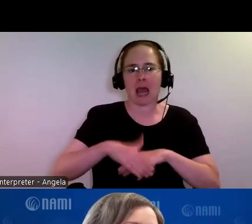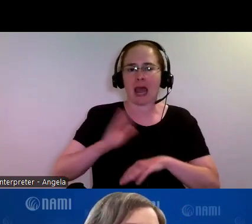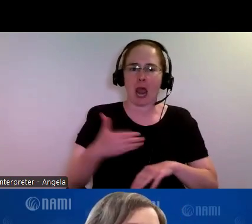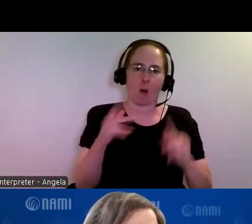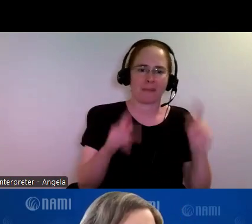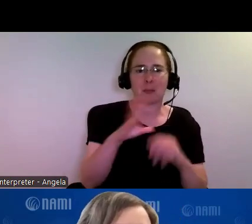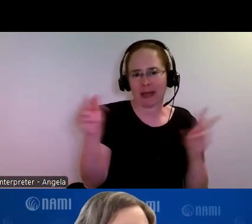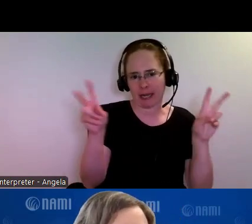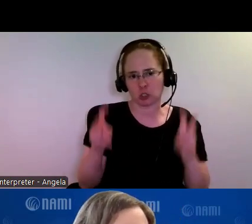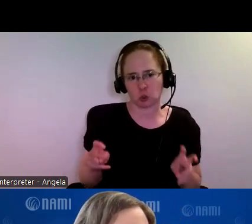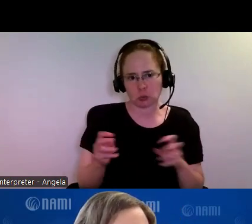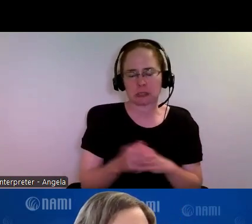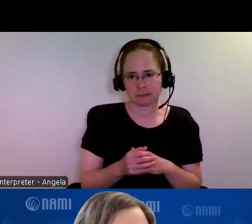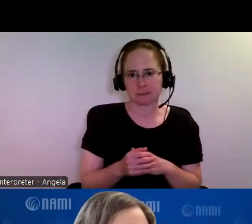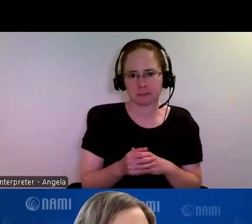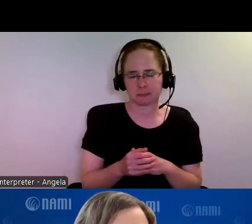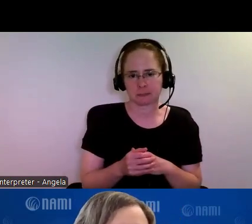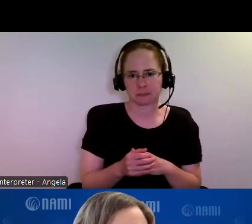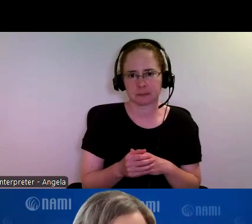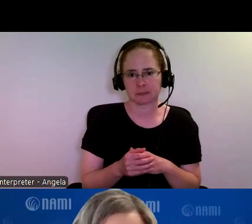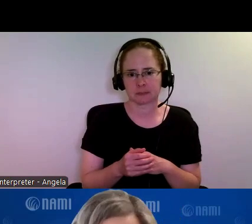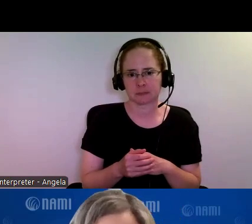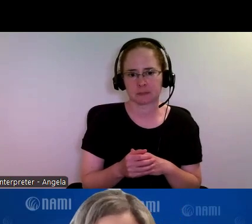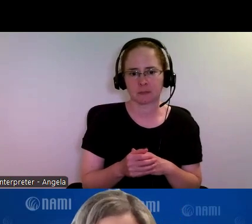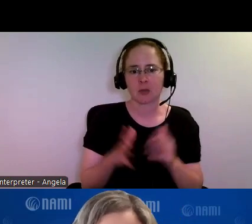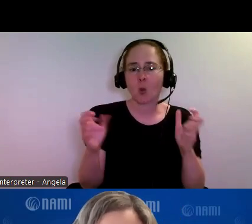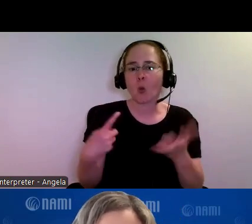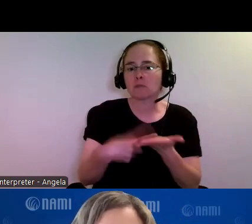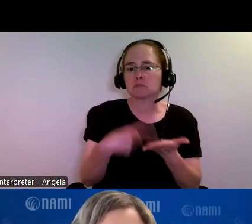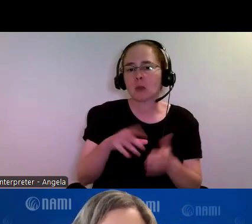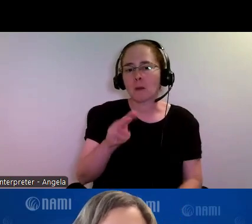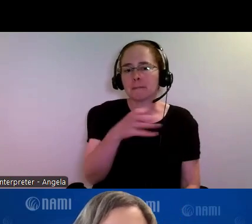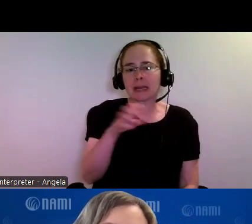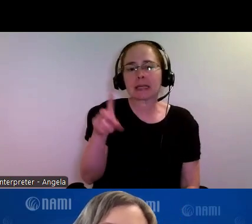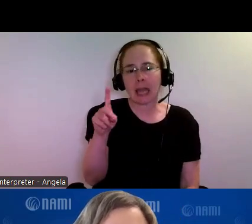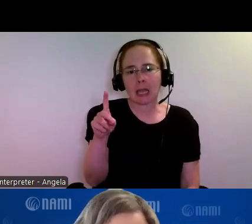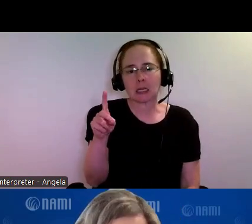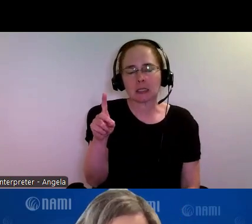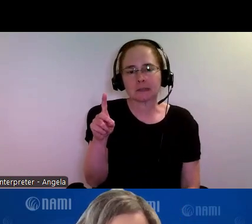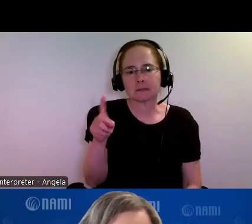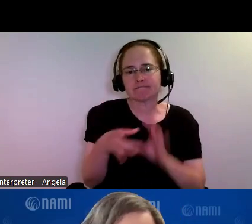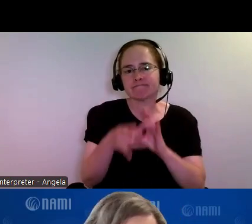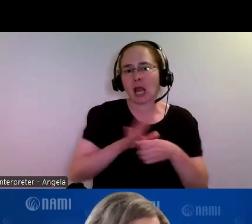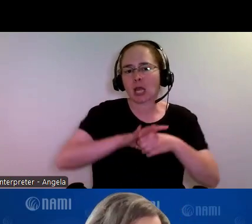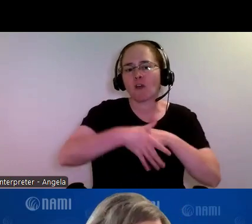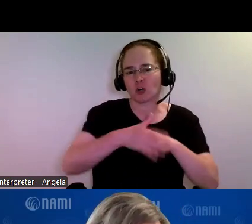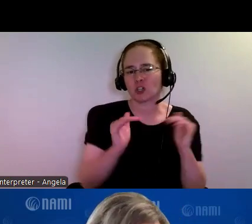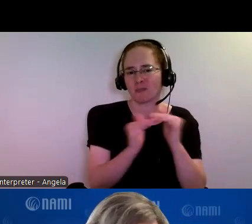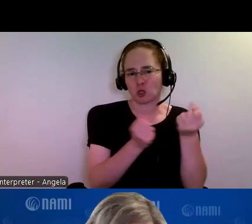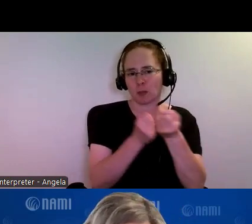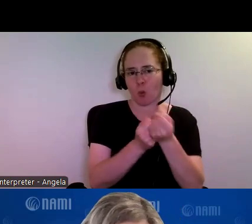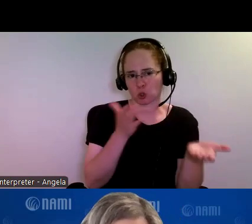issues. So we wanted to talk about Medicaid in the context of the coverage of peer